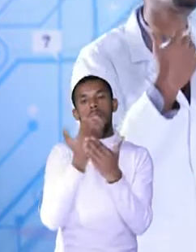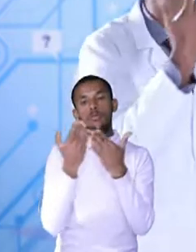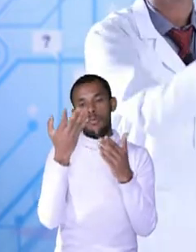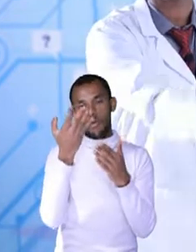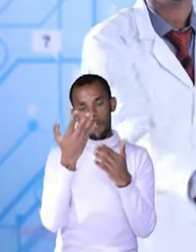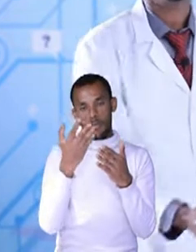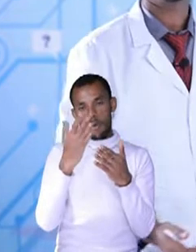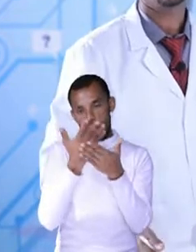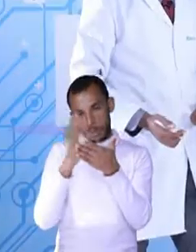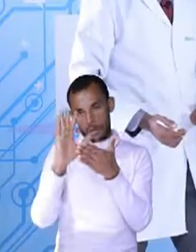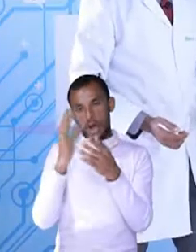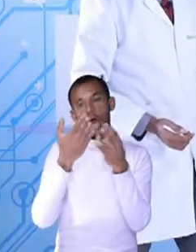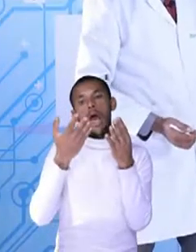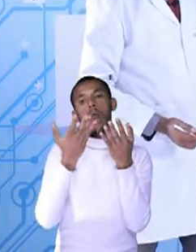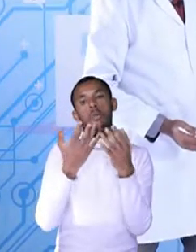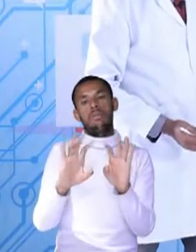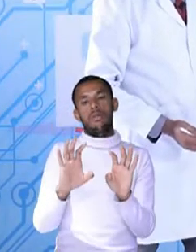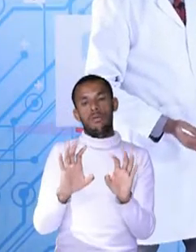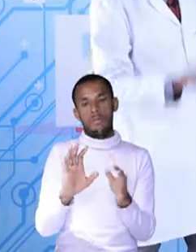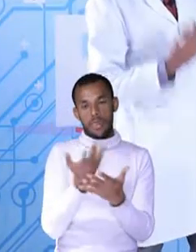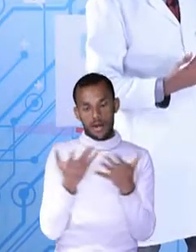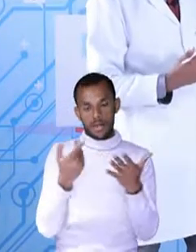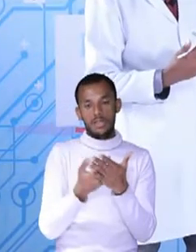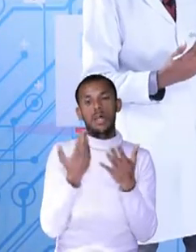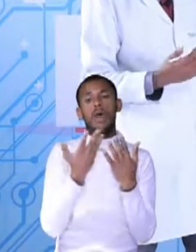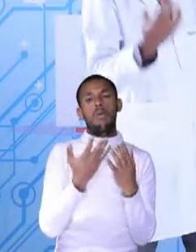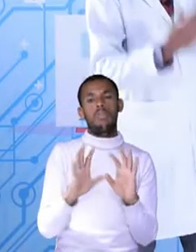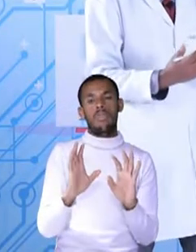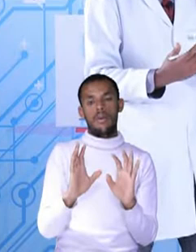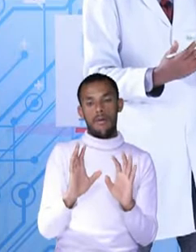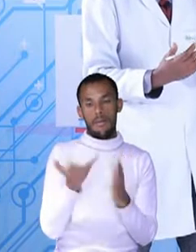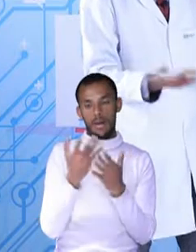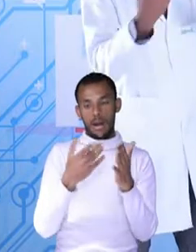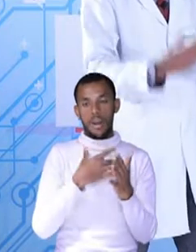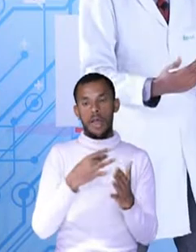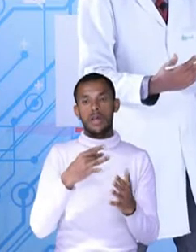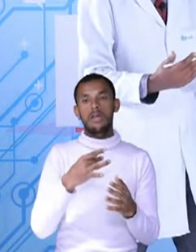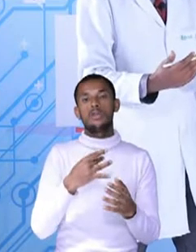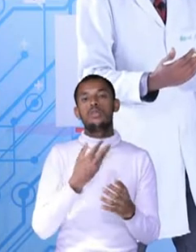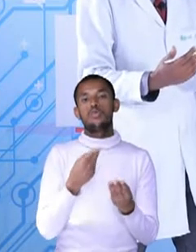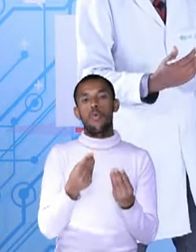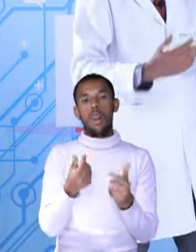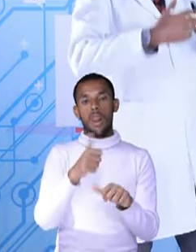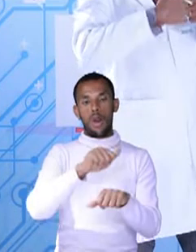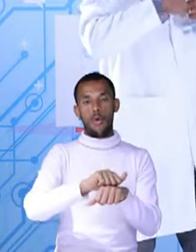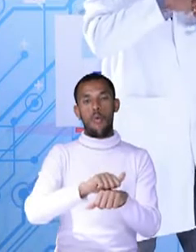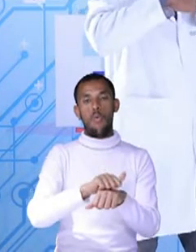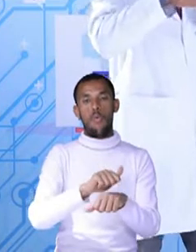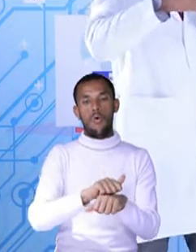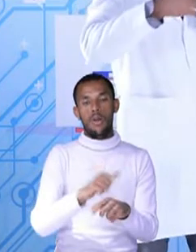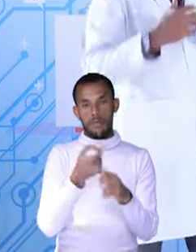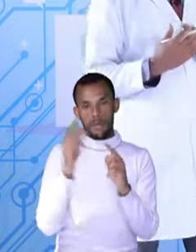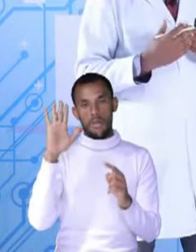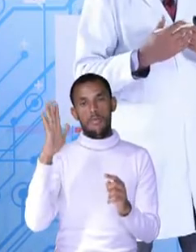some unwanted materials. This unwanted material, like soil, like rock, like